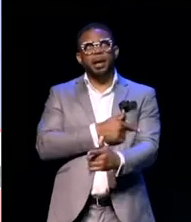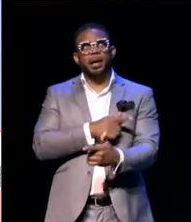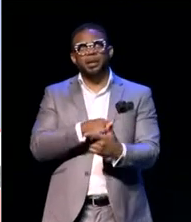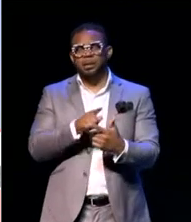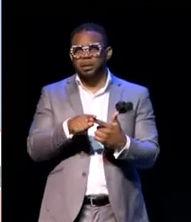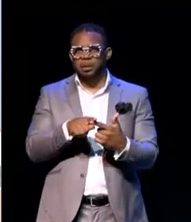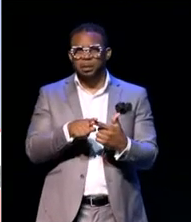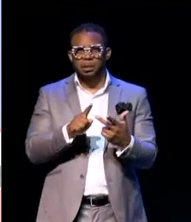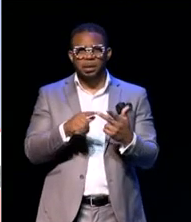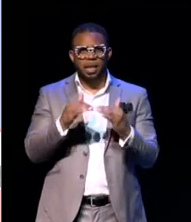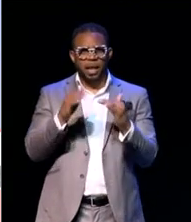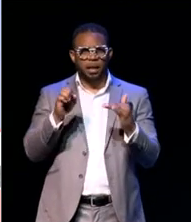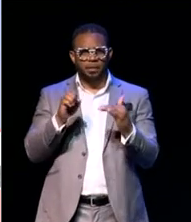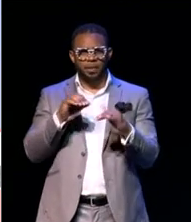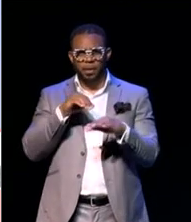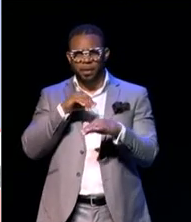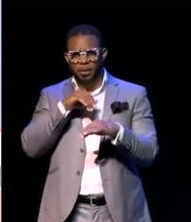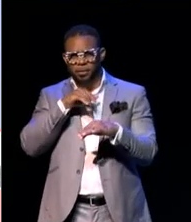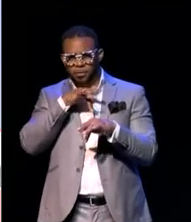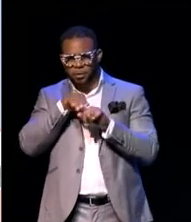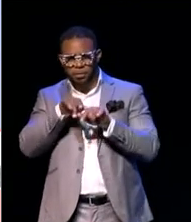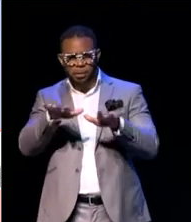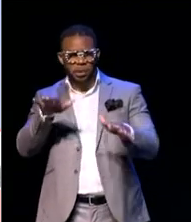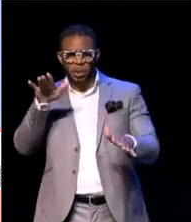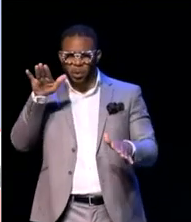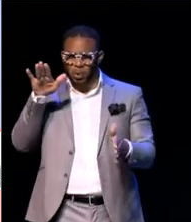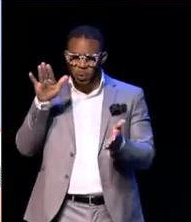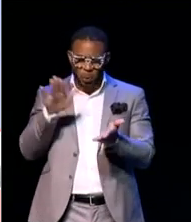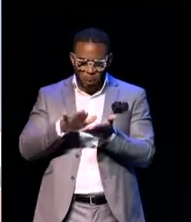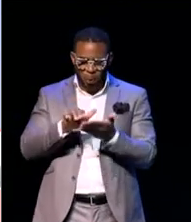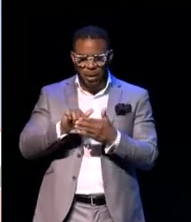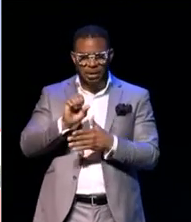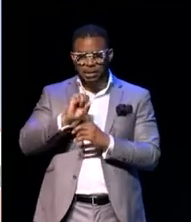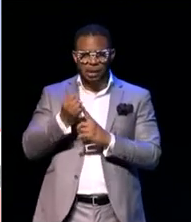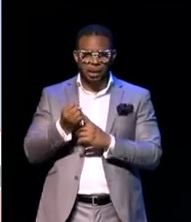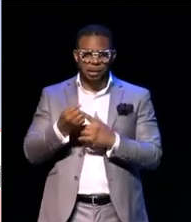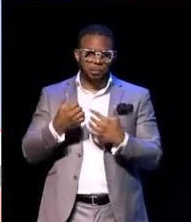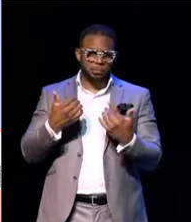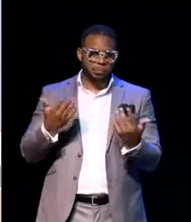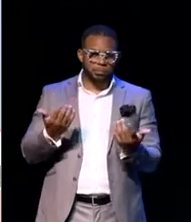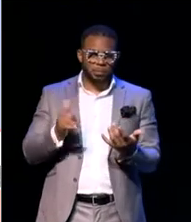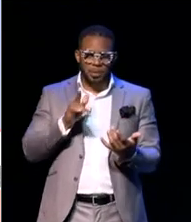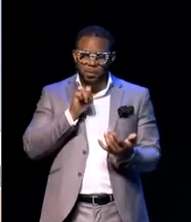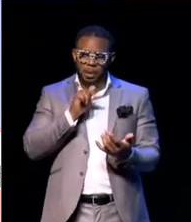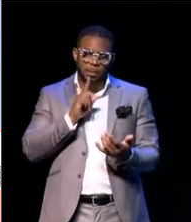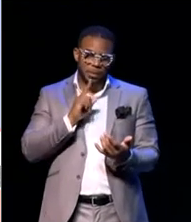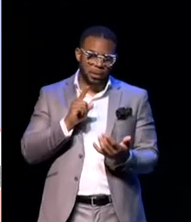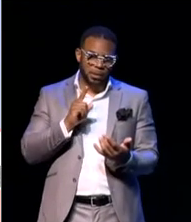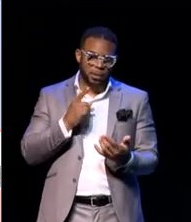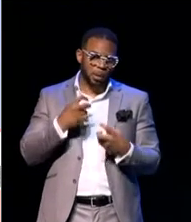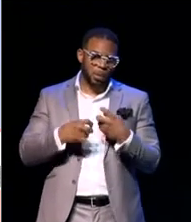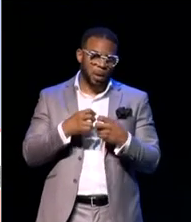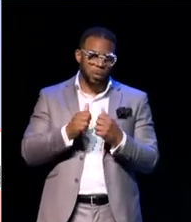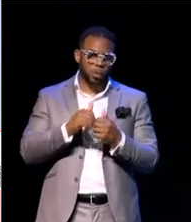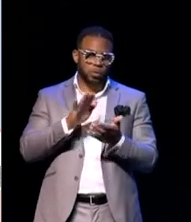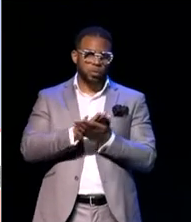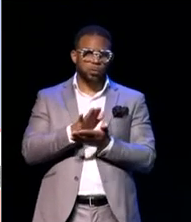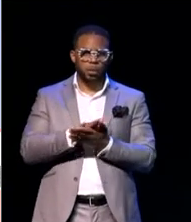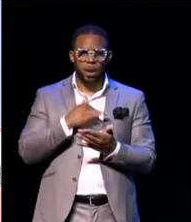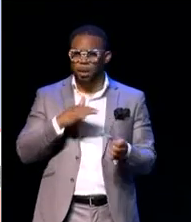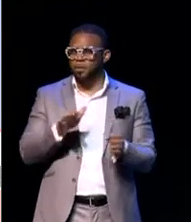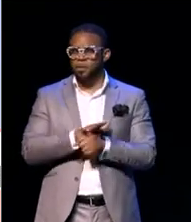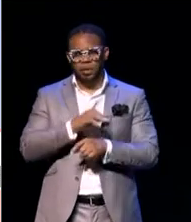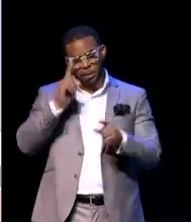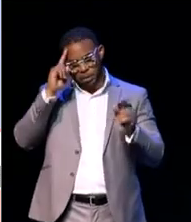vaccinated. The level of infection will be so low in society that there will not be a problem with schools. I